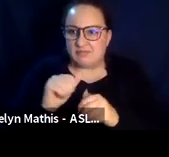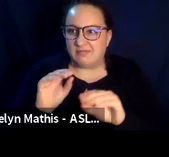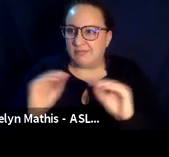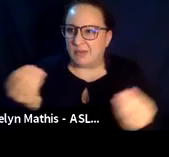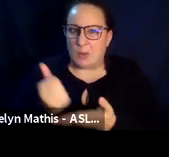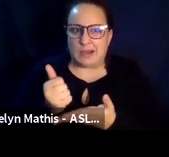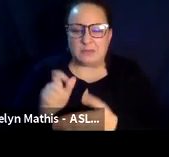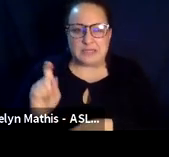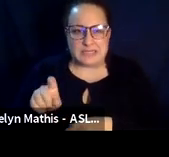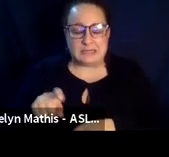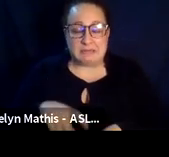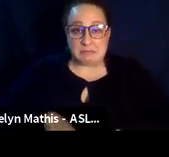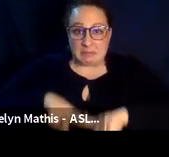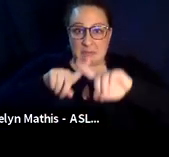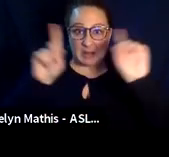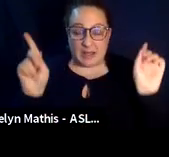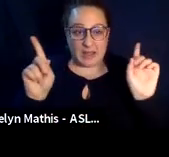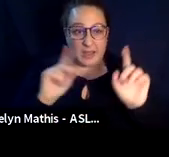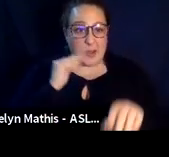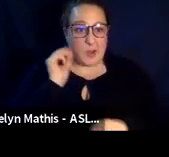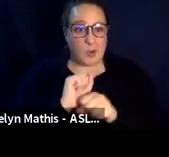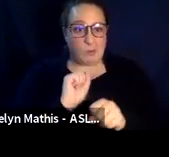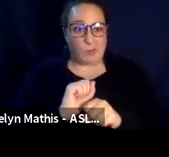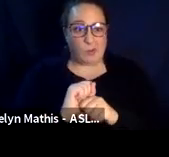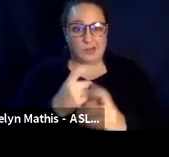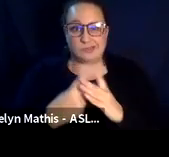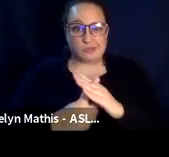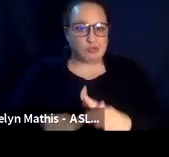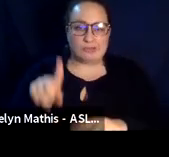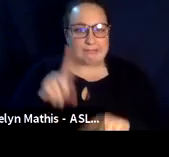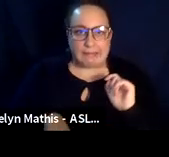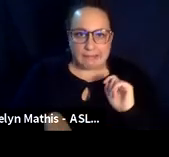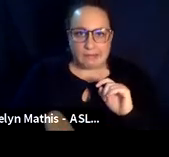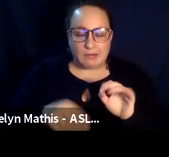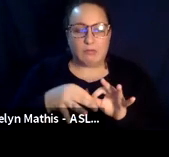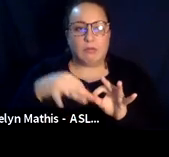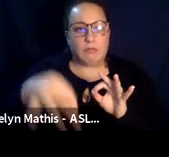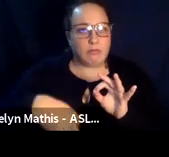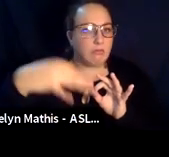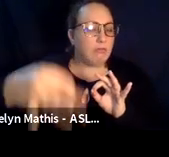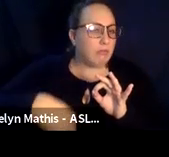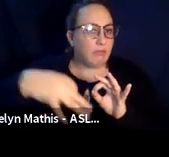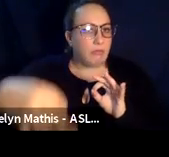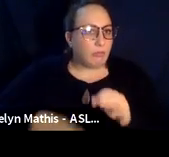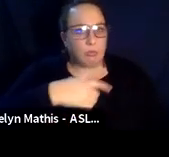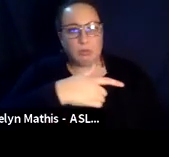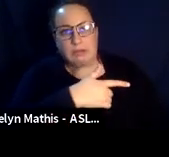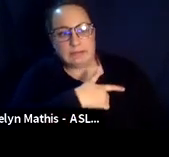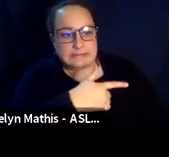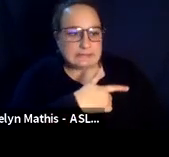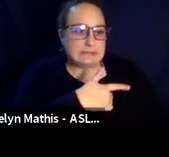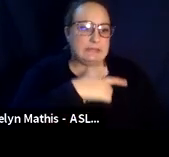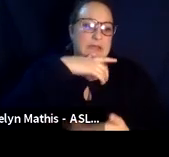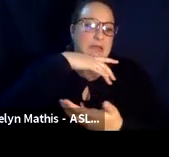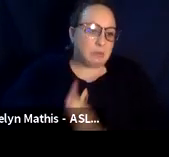that. But if they go to do their homework, then they can't get started. They're procrastinate, or they're just lazy, or they don't want to do